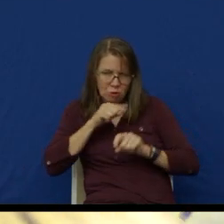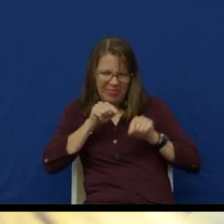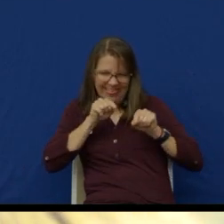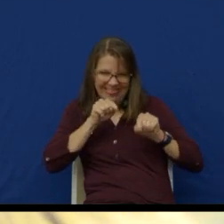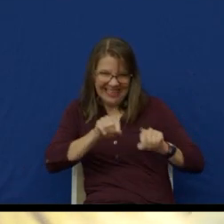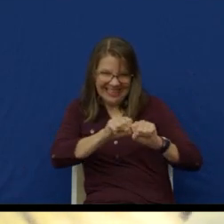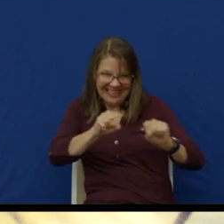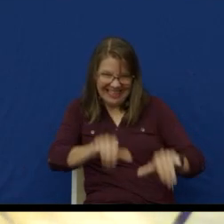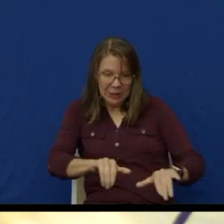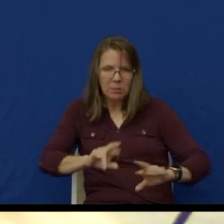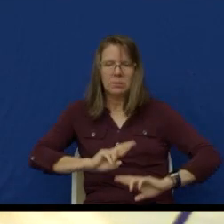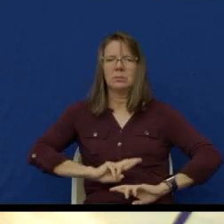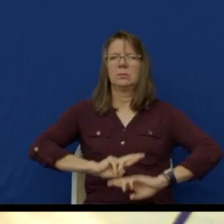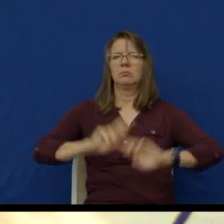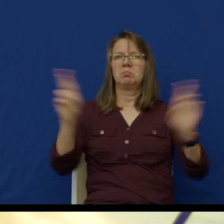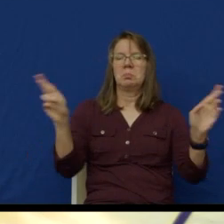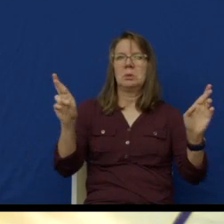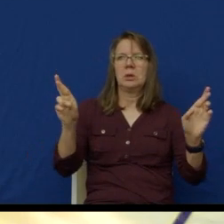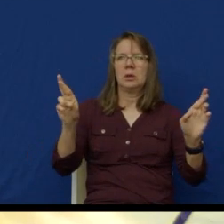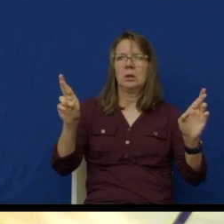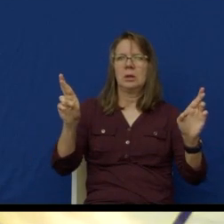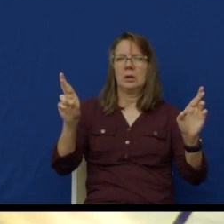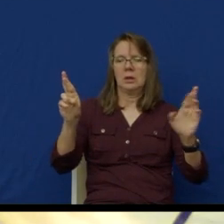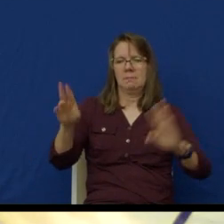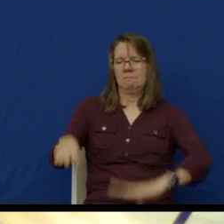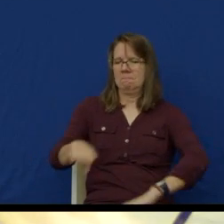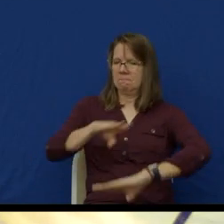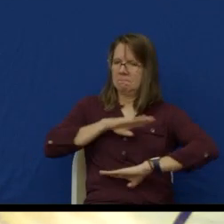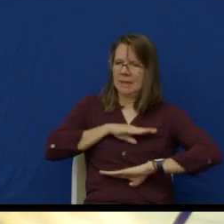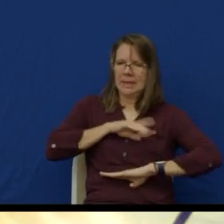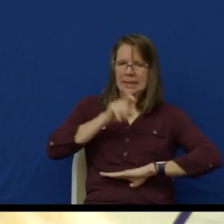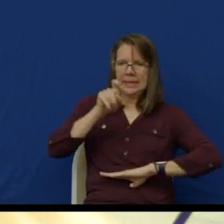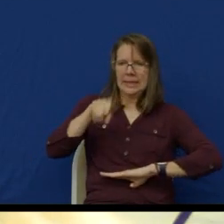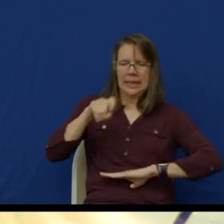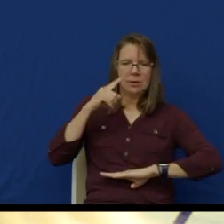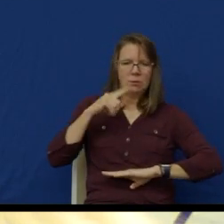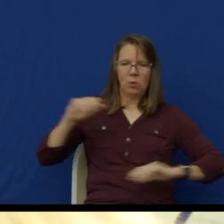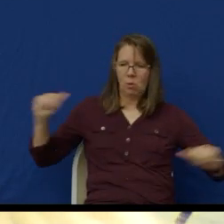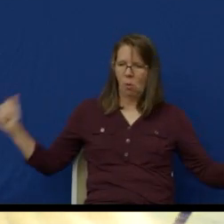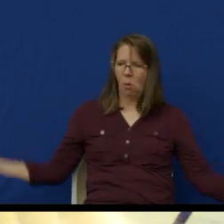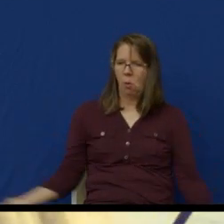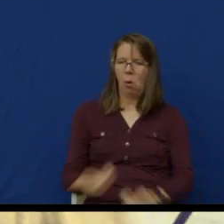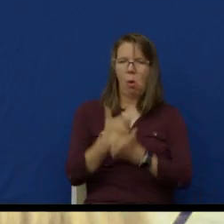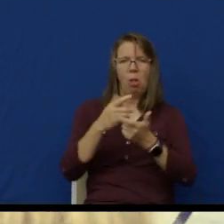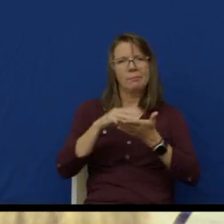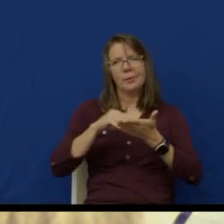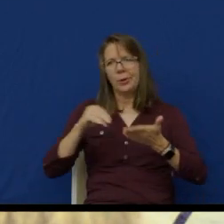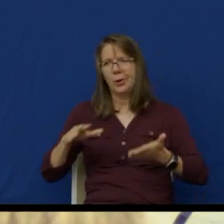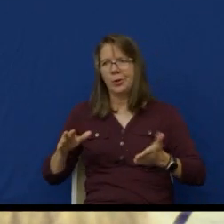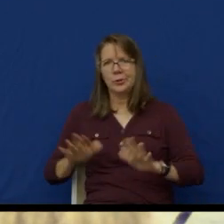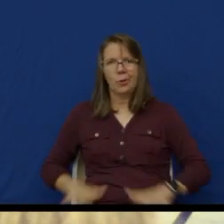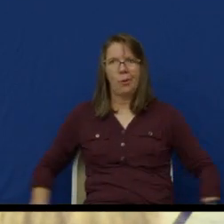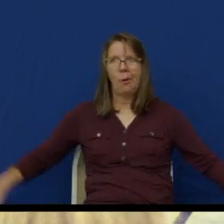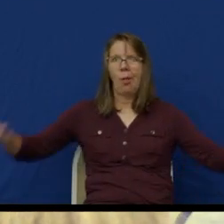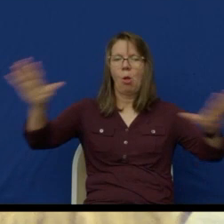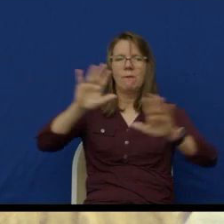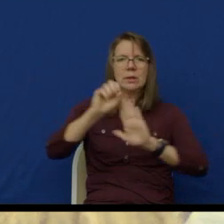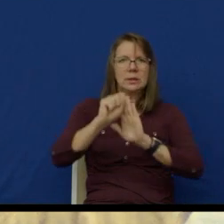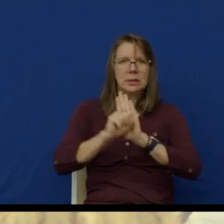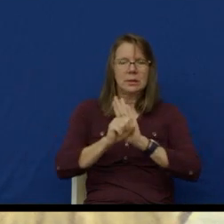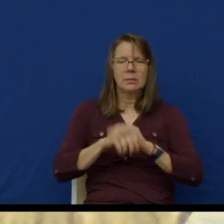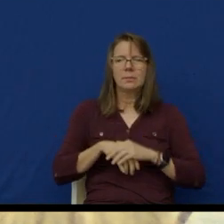the needs of those that we serve, learners throughout the state. But a